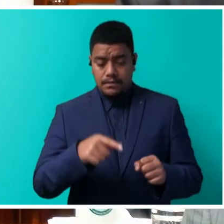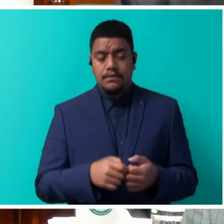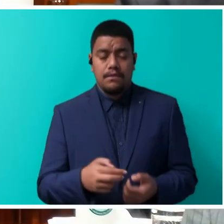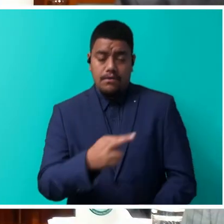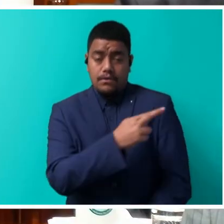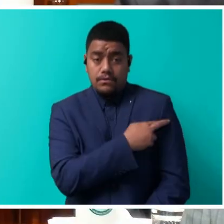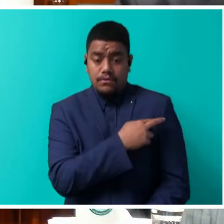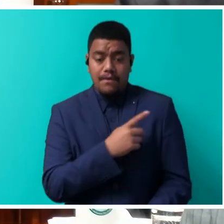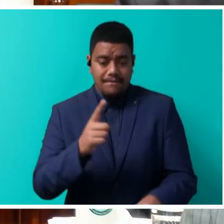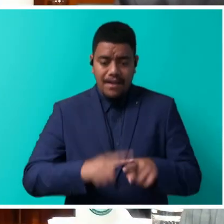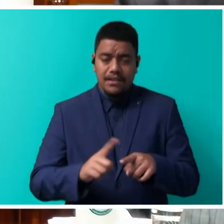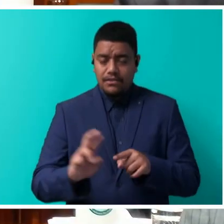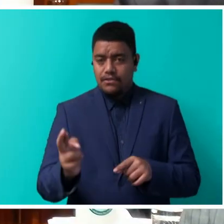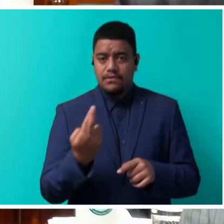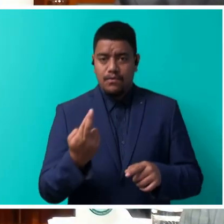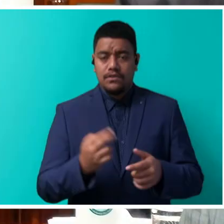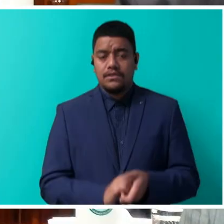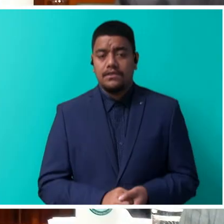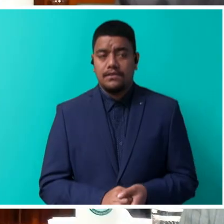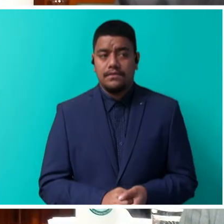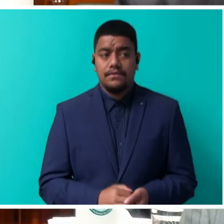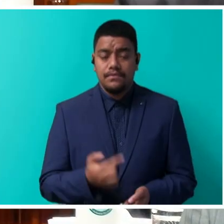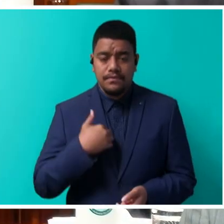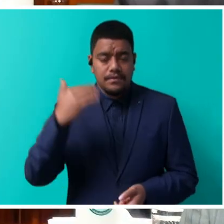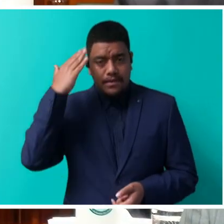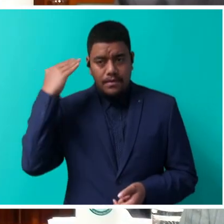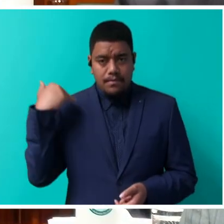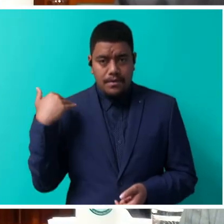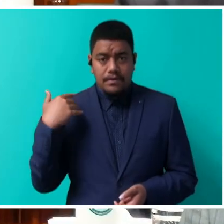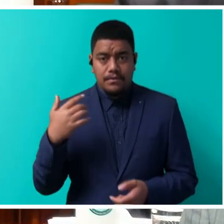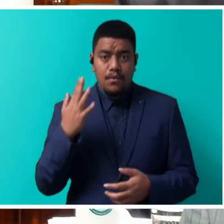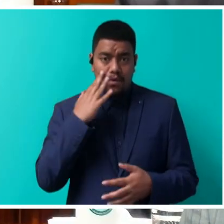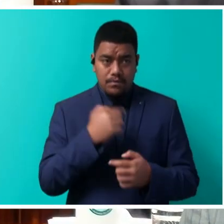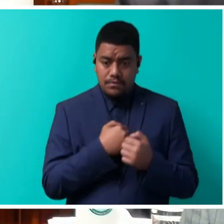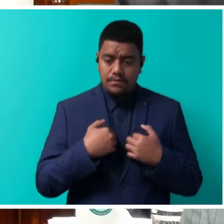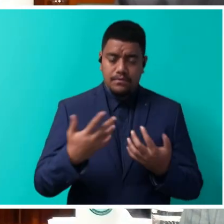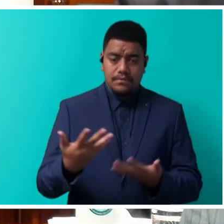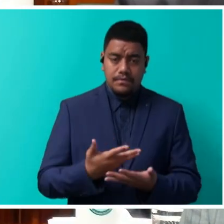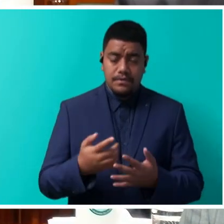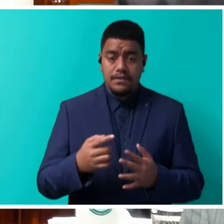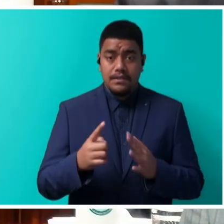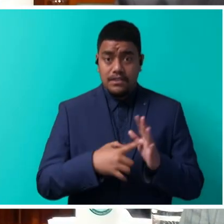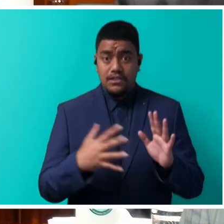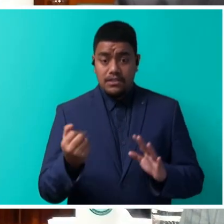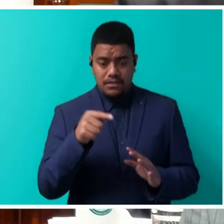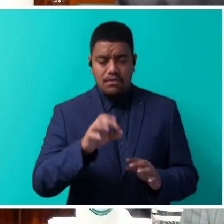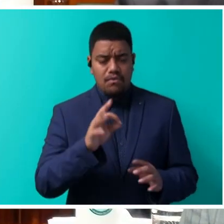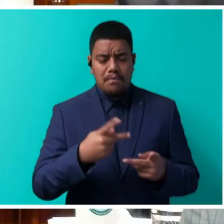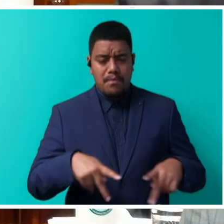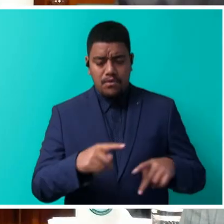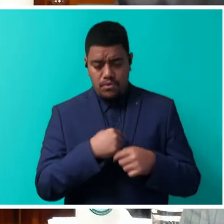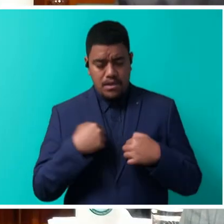responsive and effective. As I was reminded during our engagement, justice is not a place we arrive